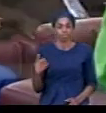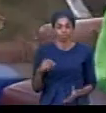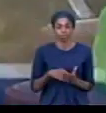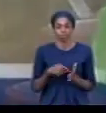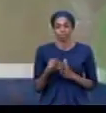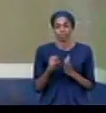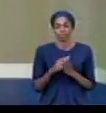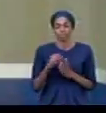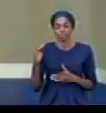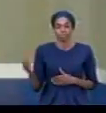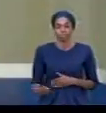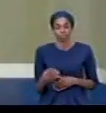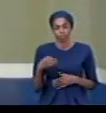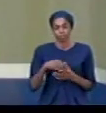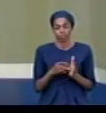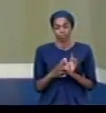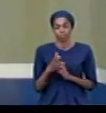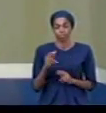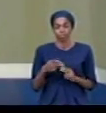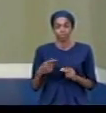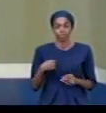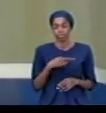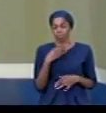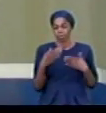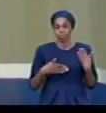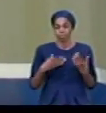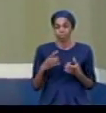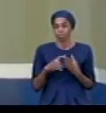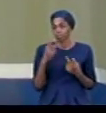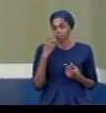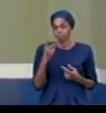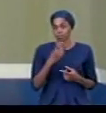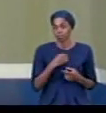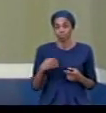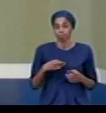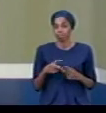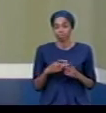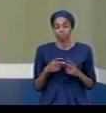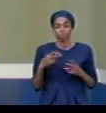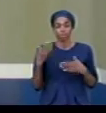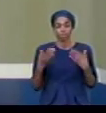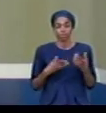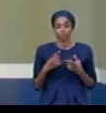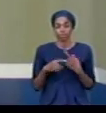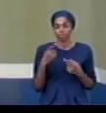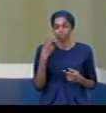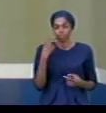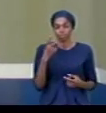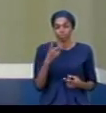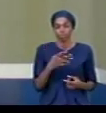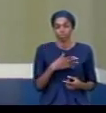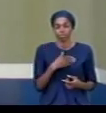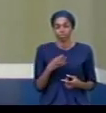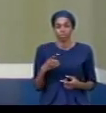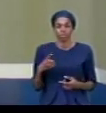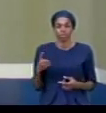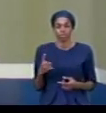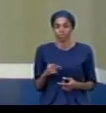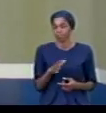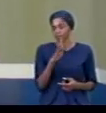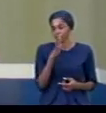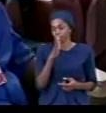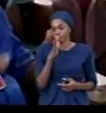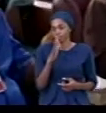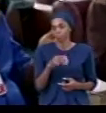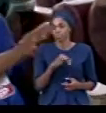you, and we are also very much happy to see you. Our mother is also very close. You